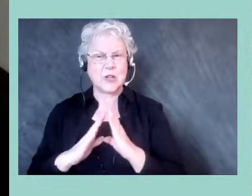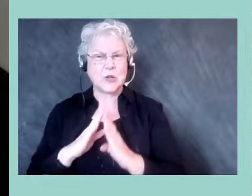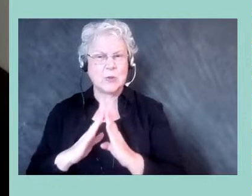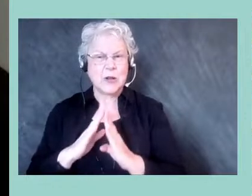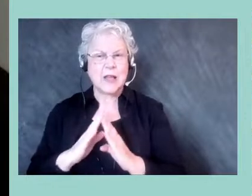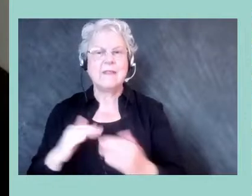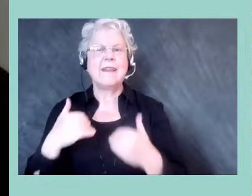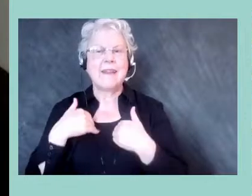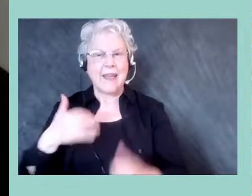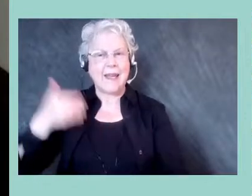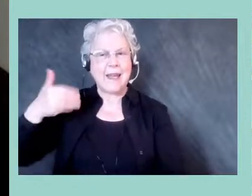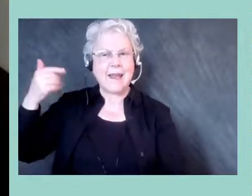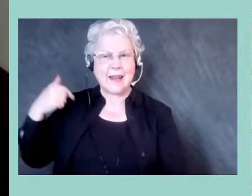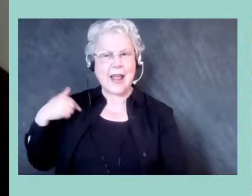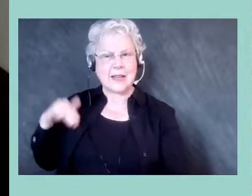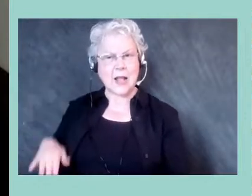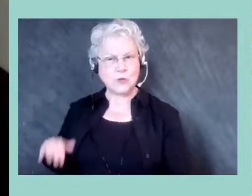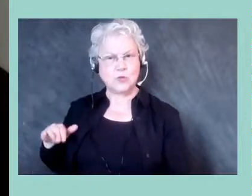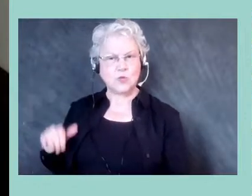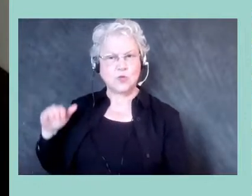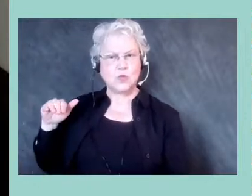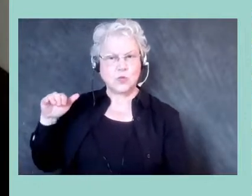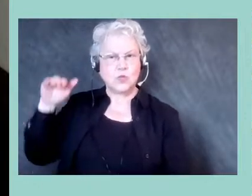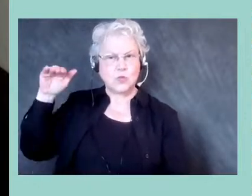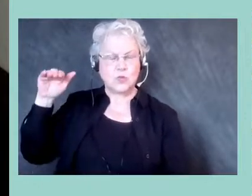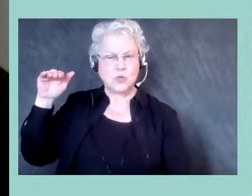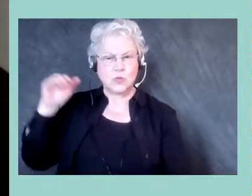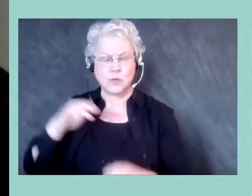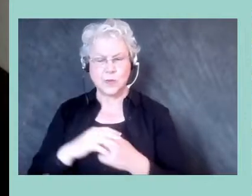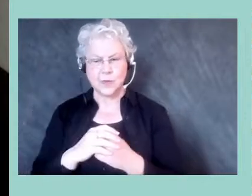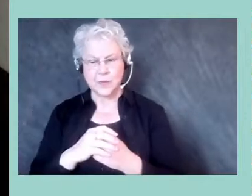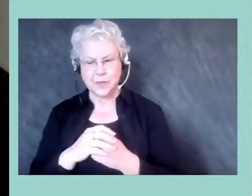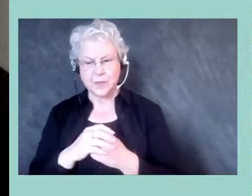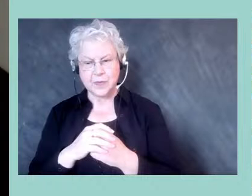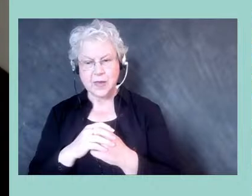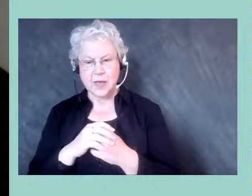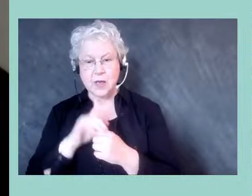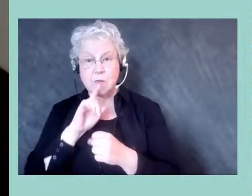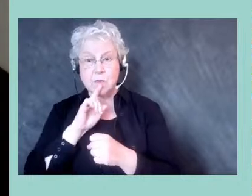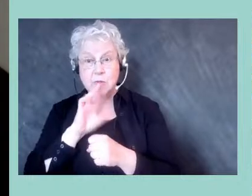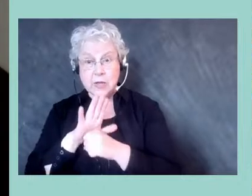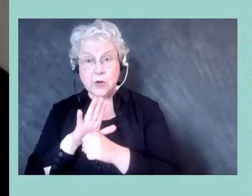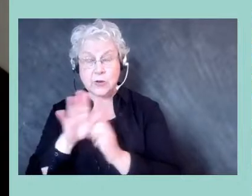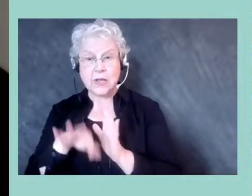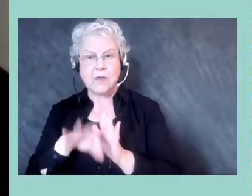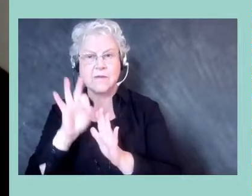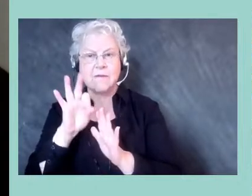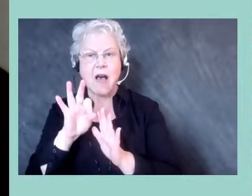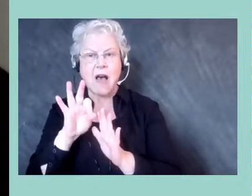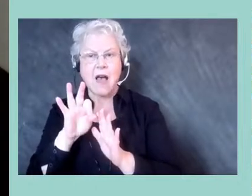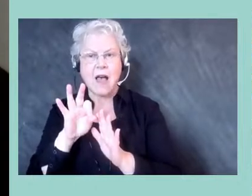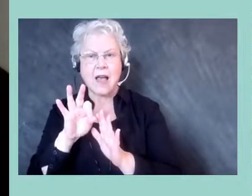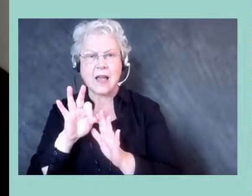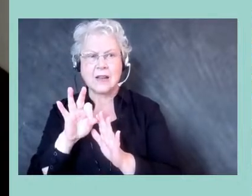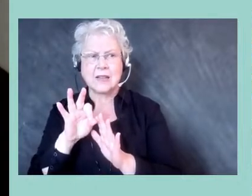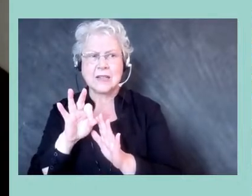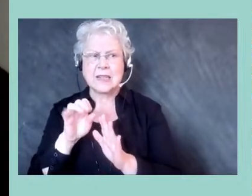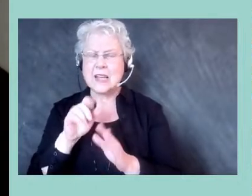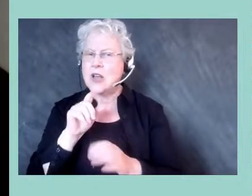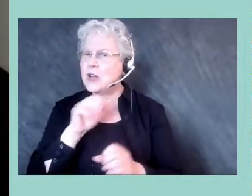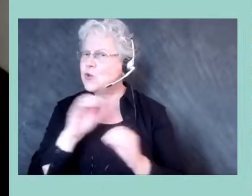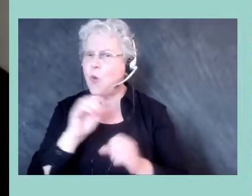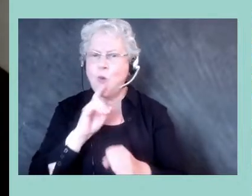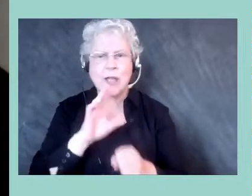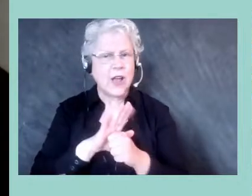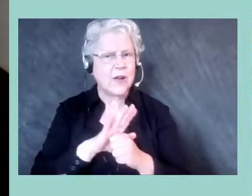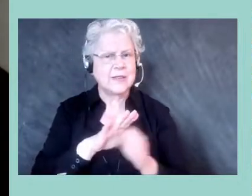the same sense of community that I had as a youth. There was no guarantee that I would find,